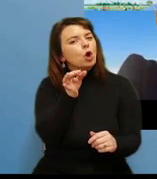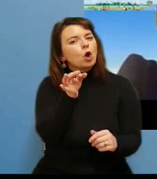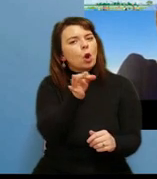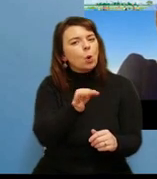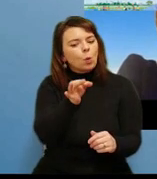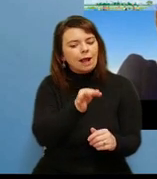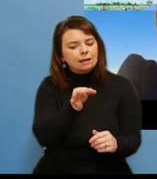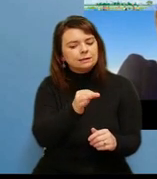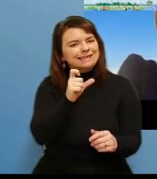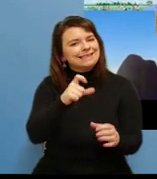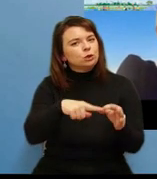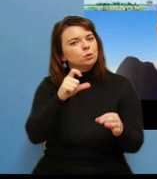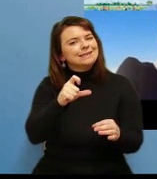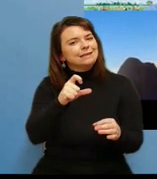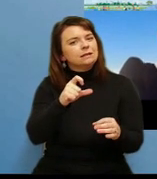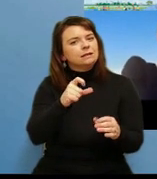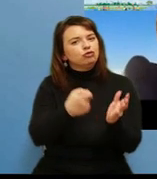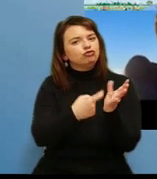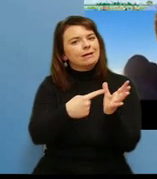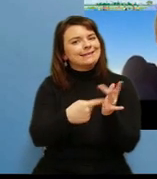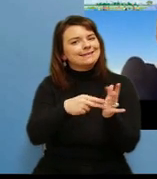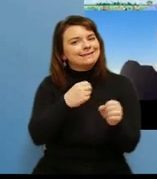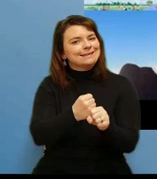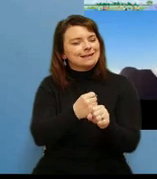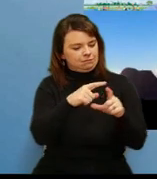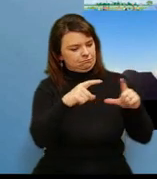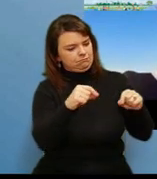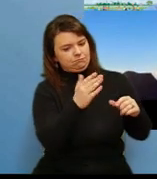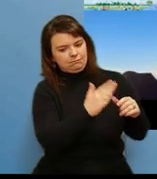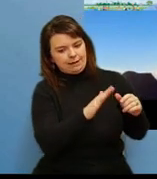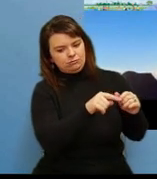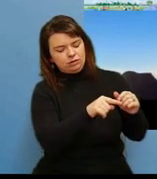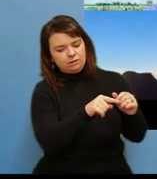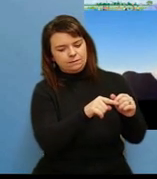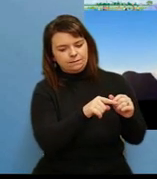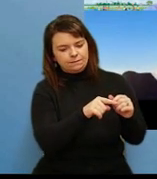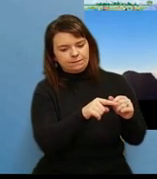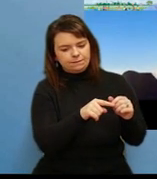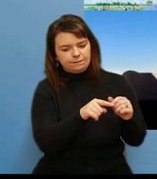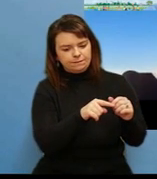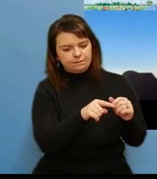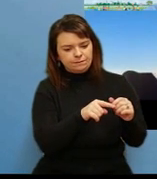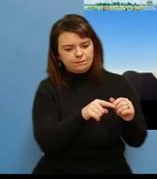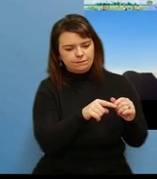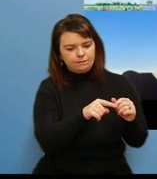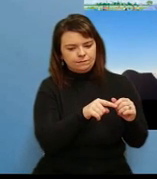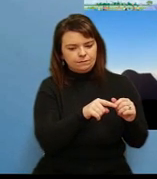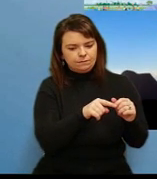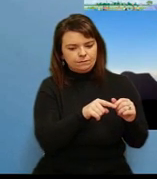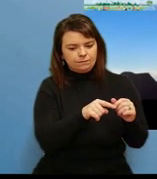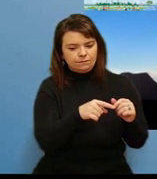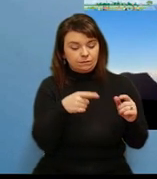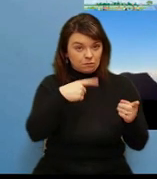which page is this? Okay, if I take you to the locality CQC rating space, if it's okay,